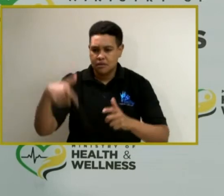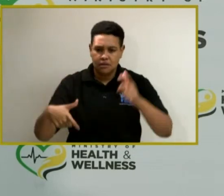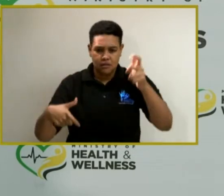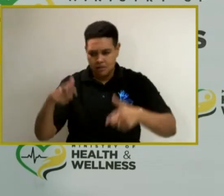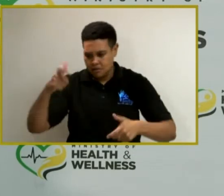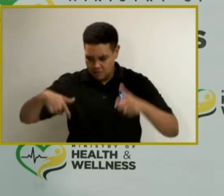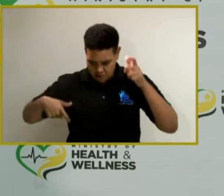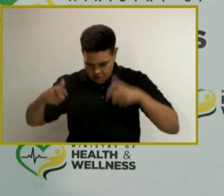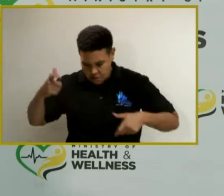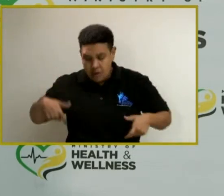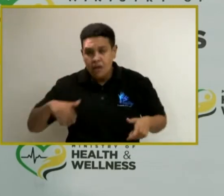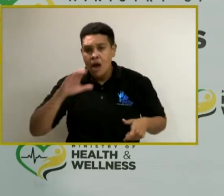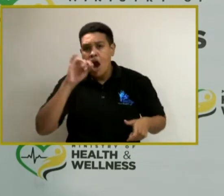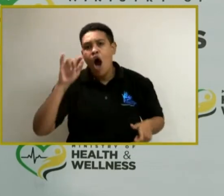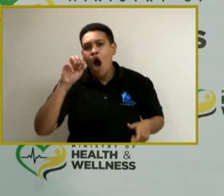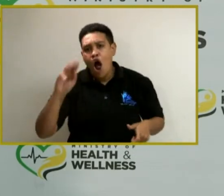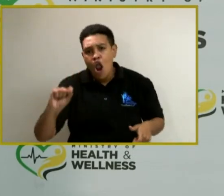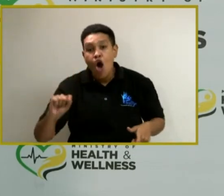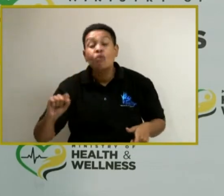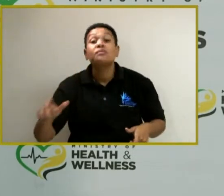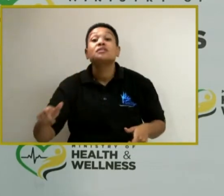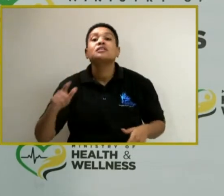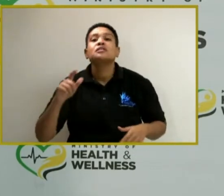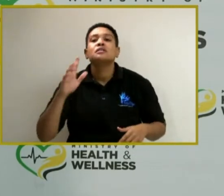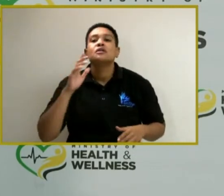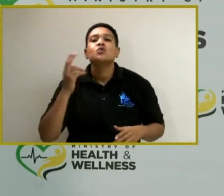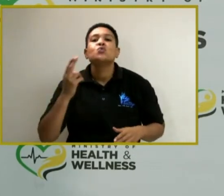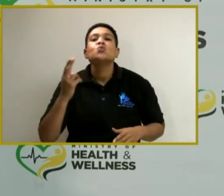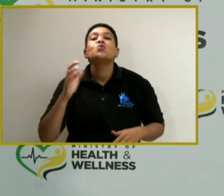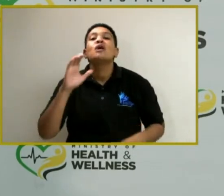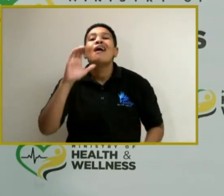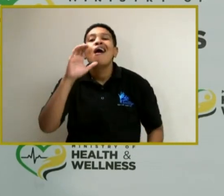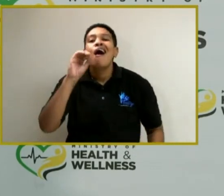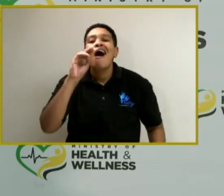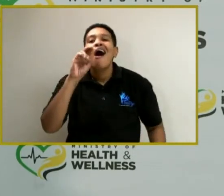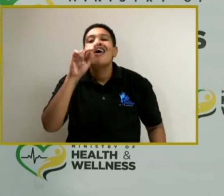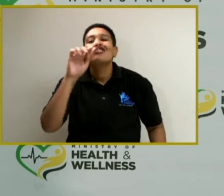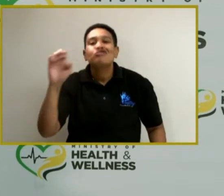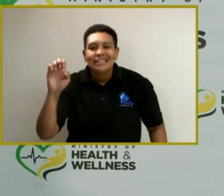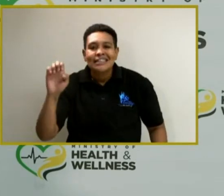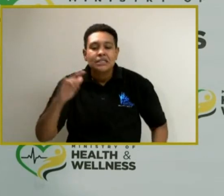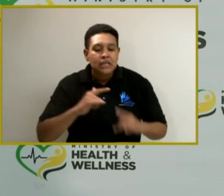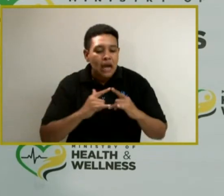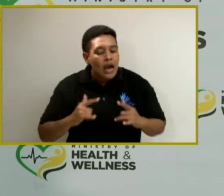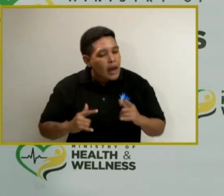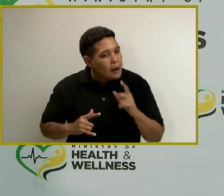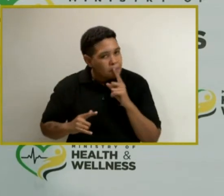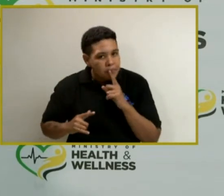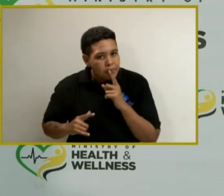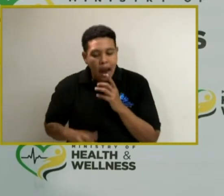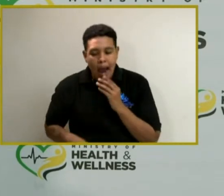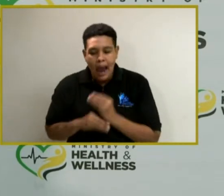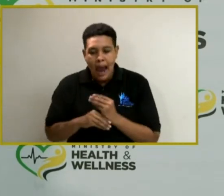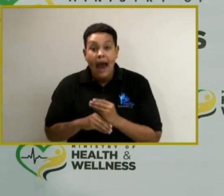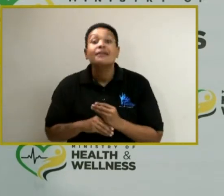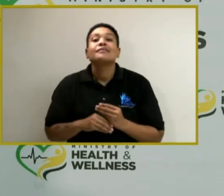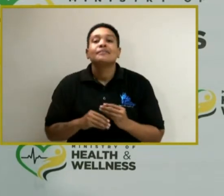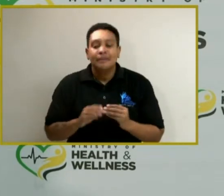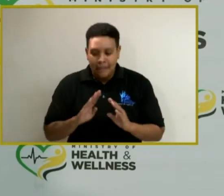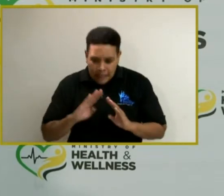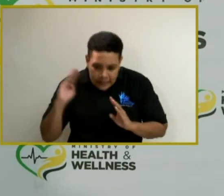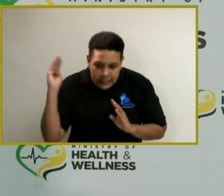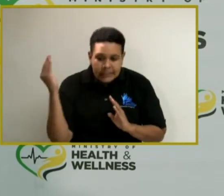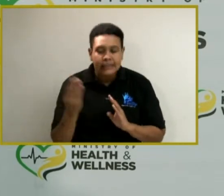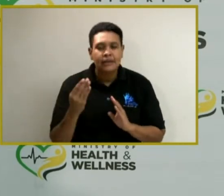deliberately designed to accommodate a concrete structure, which we plan to, once